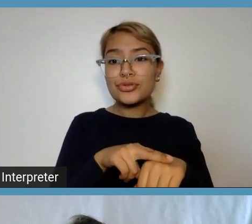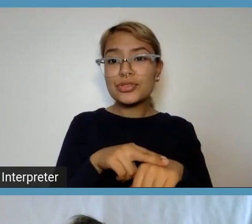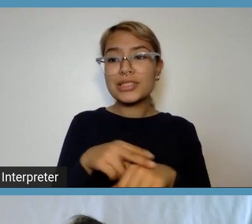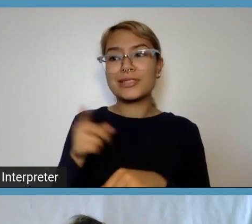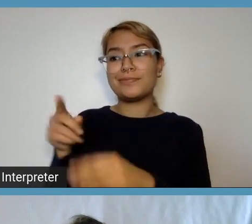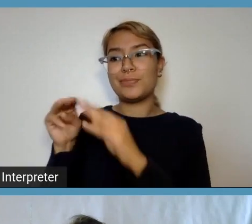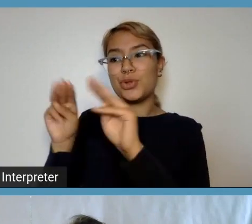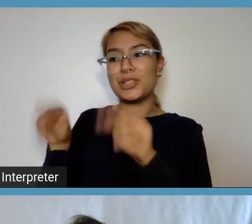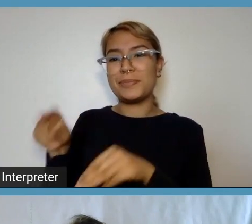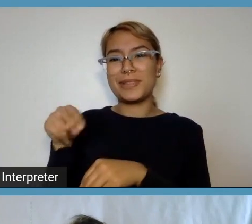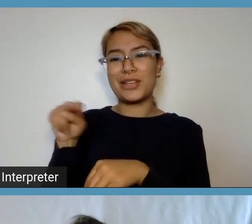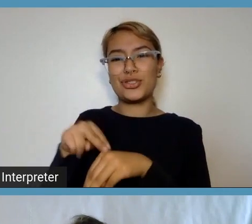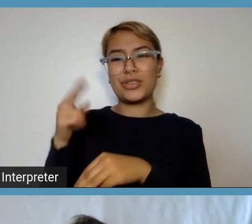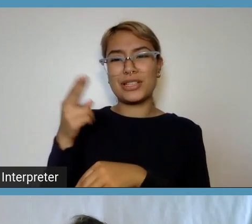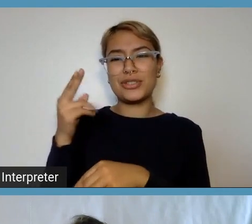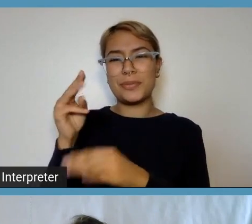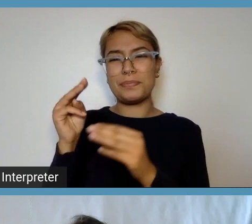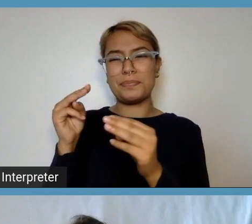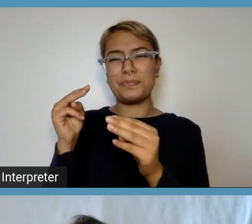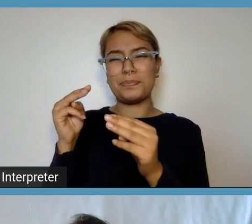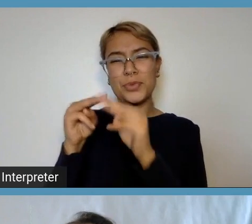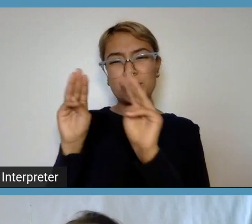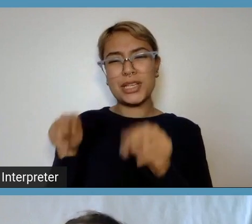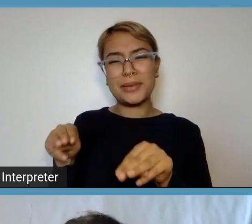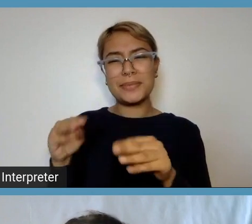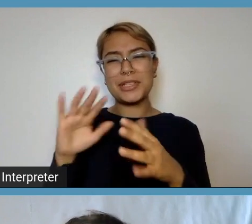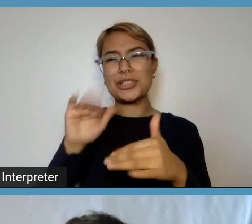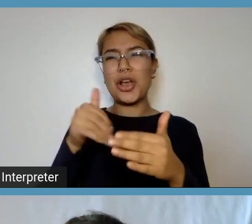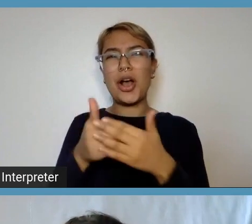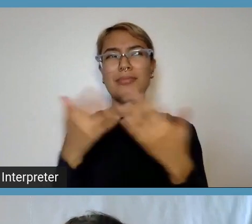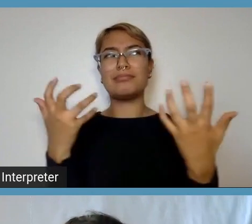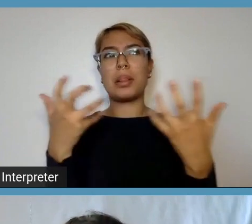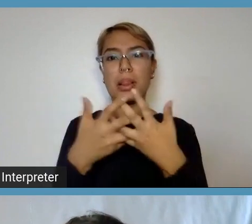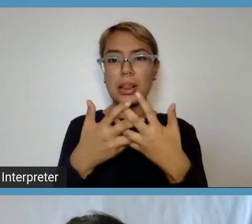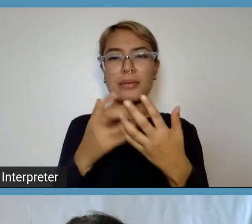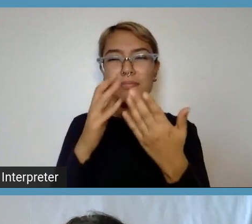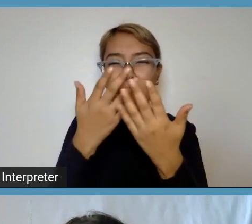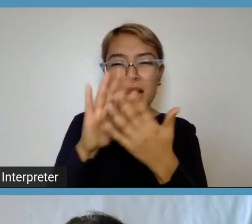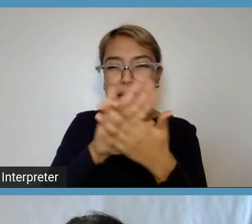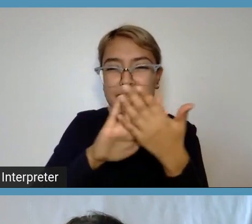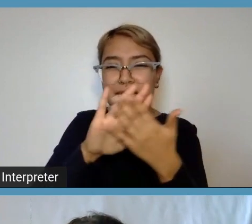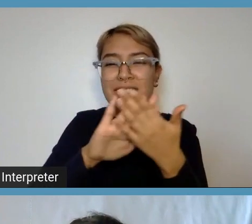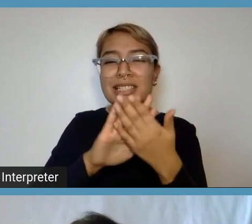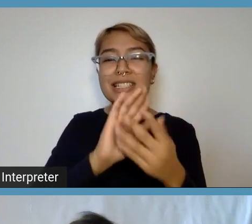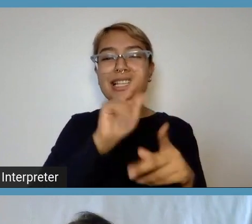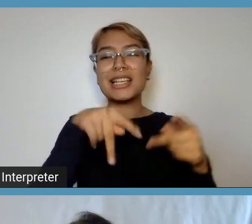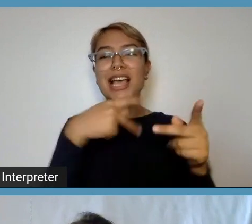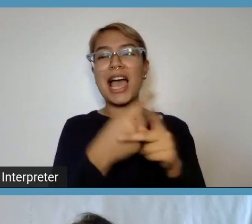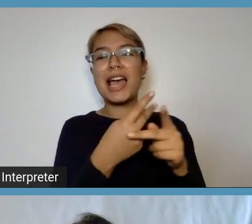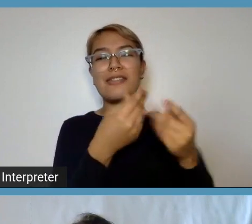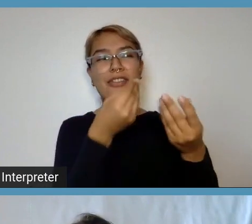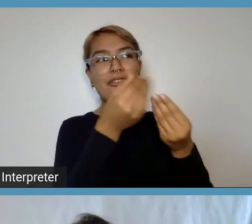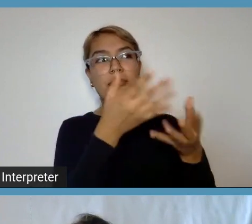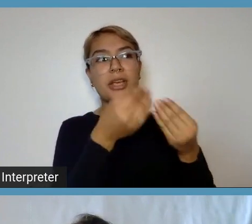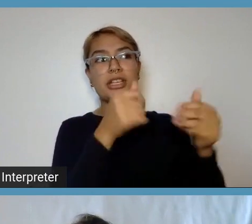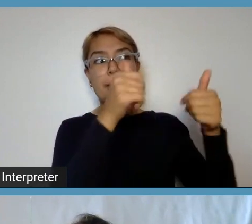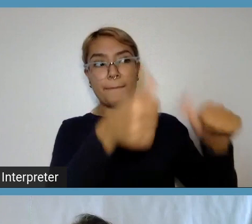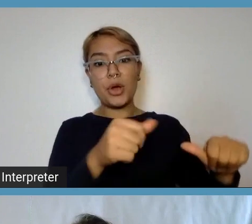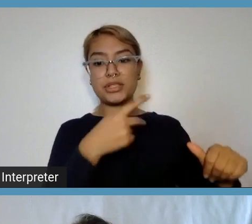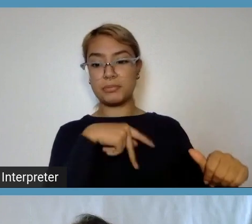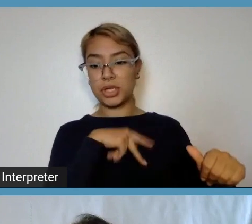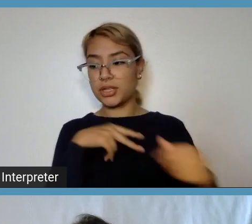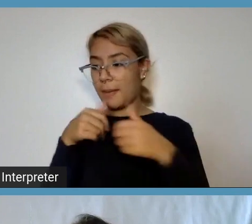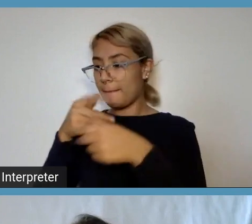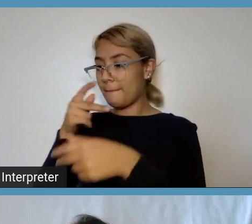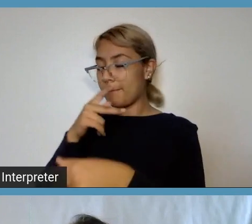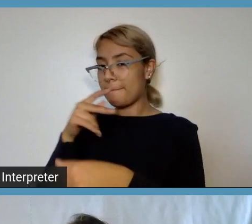It's all blended. Like the type of content I post on my personal is very similar. So only if something really